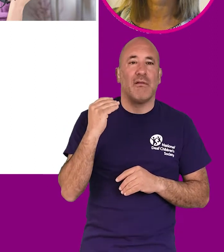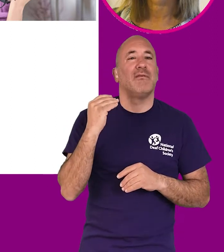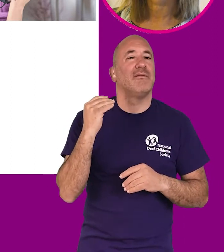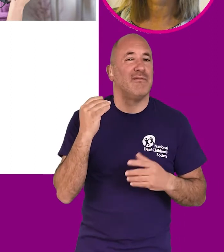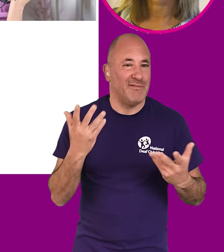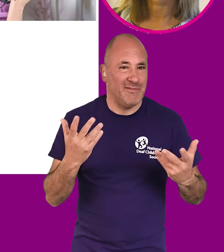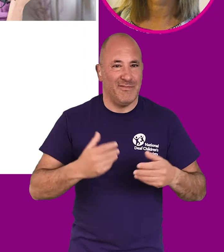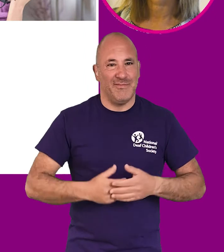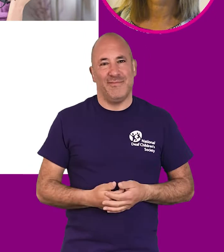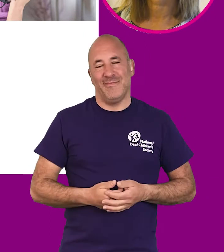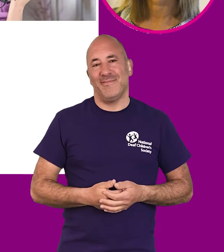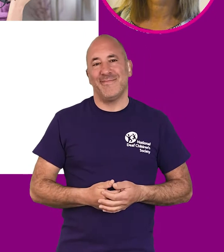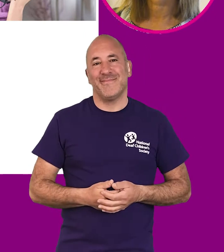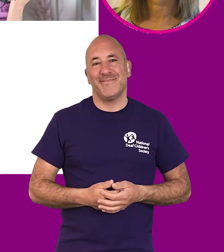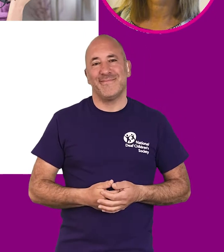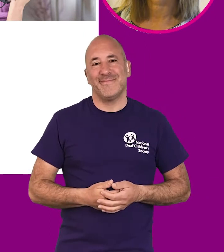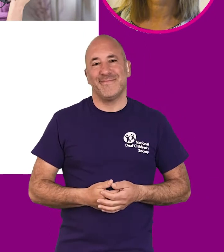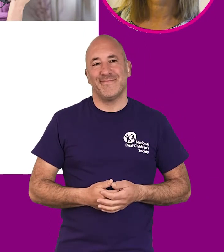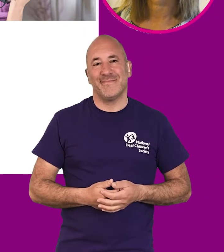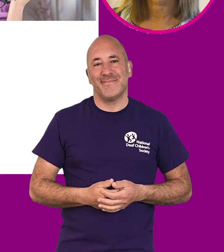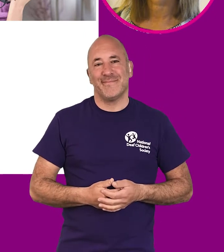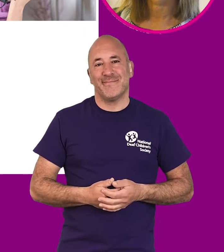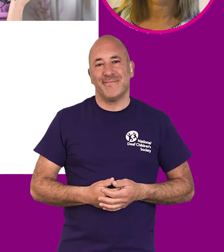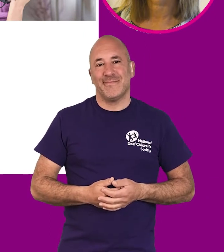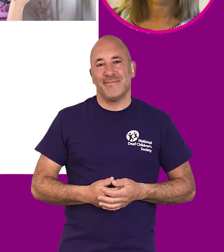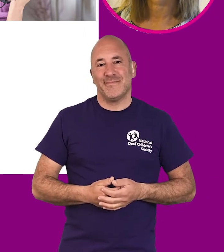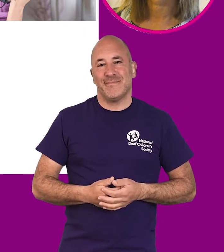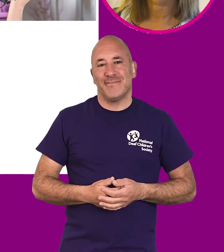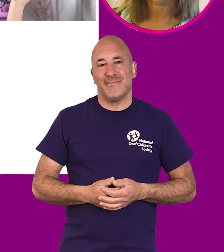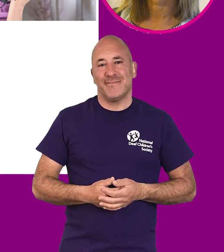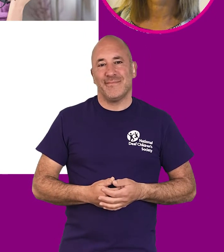lose their hearing over time as they get older.